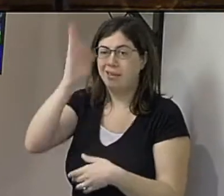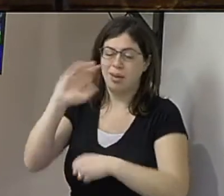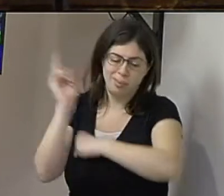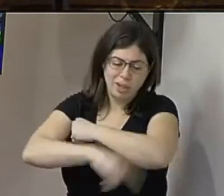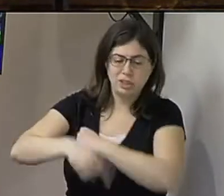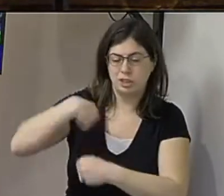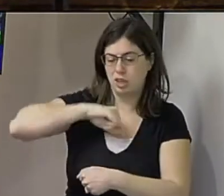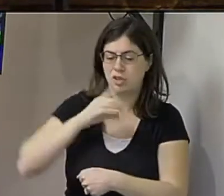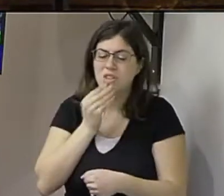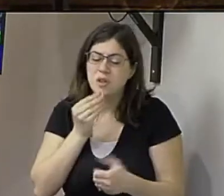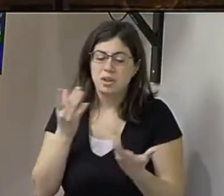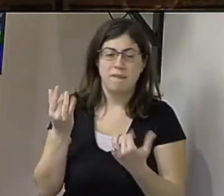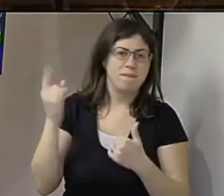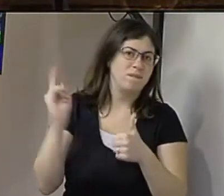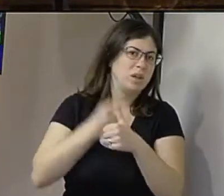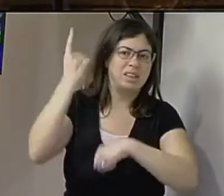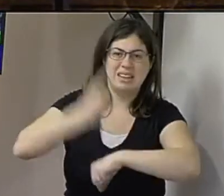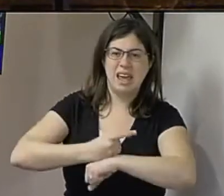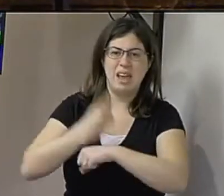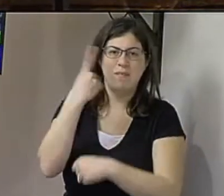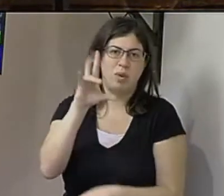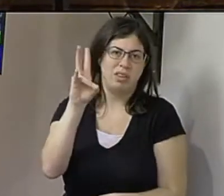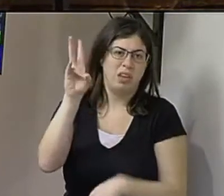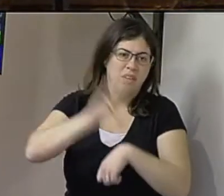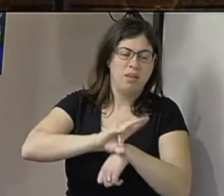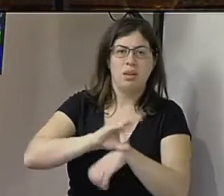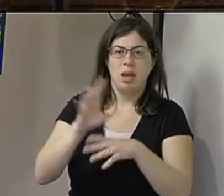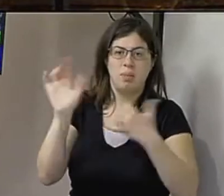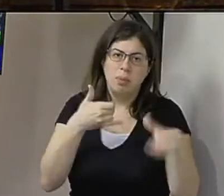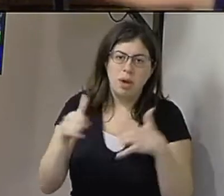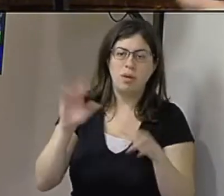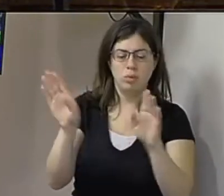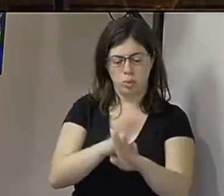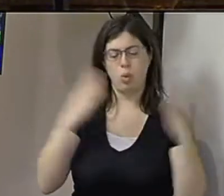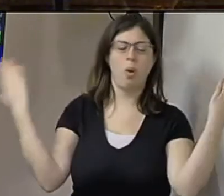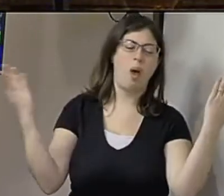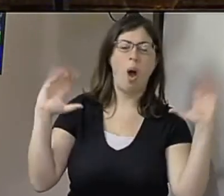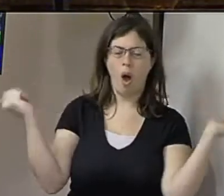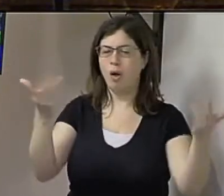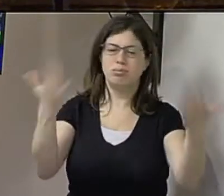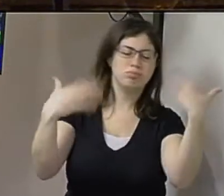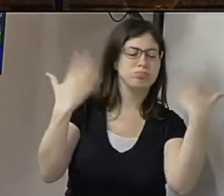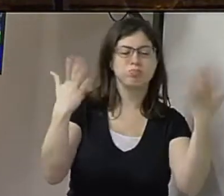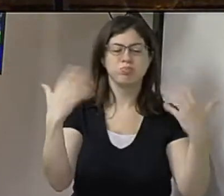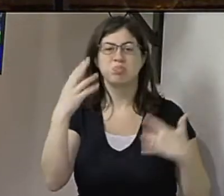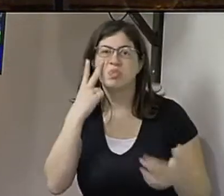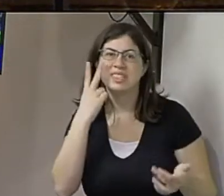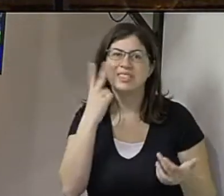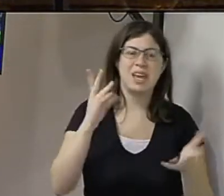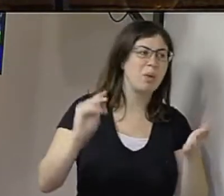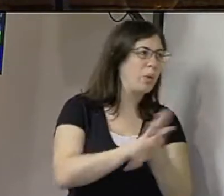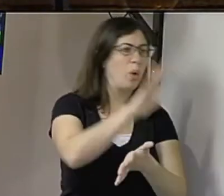people. And this is day one, right, of this 7-day party. And the doors are open and everybody says, hey, everybody get in here. We're going to all see